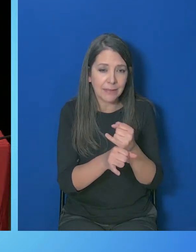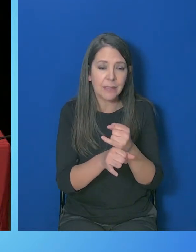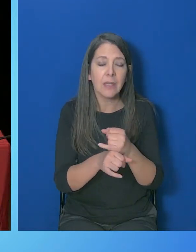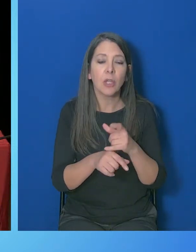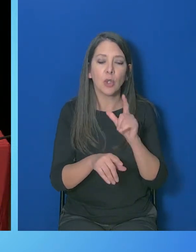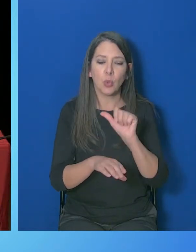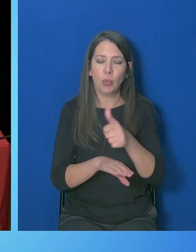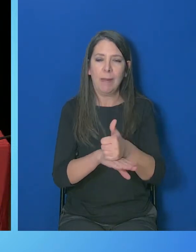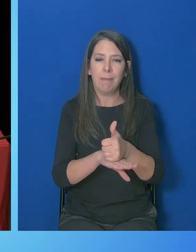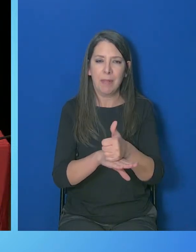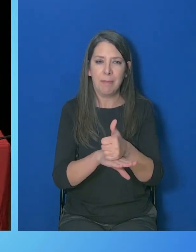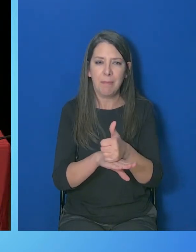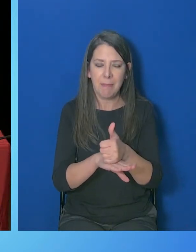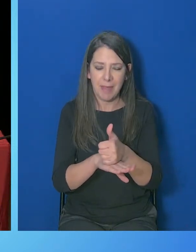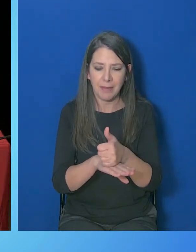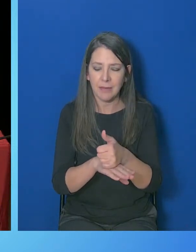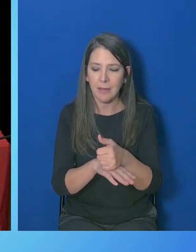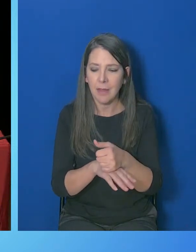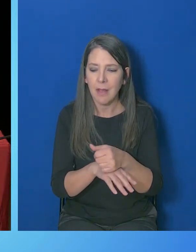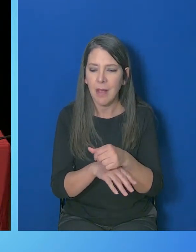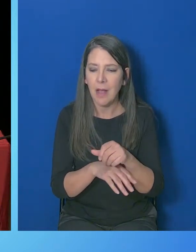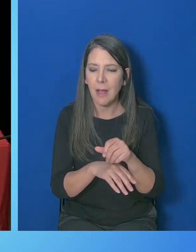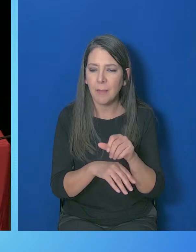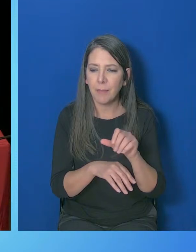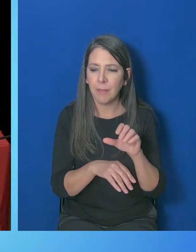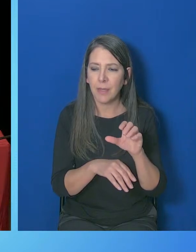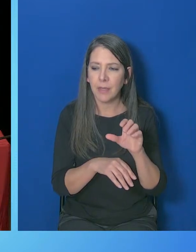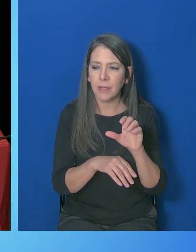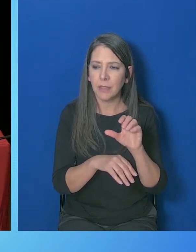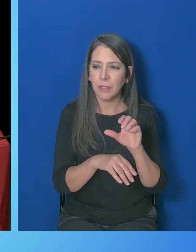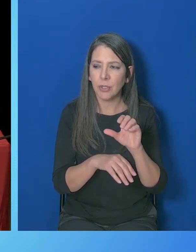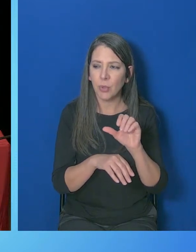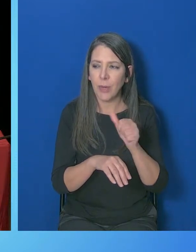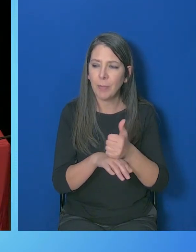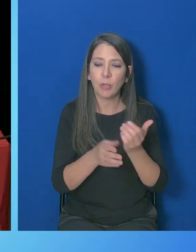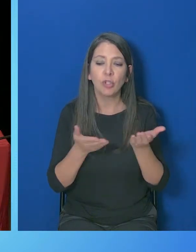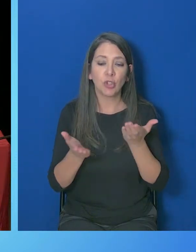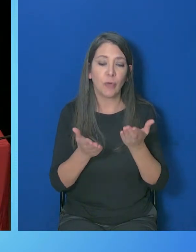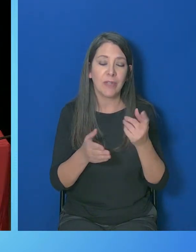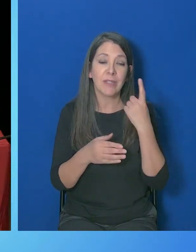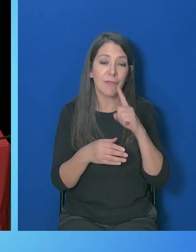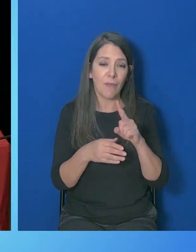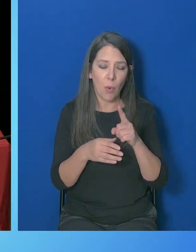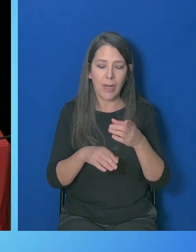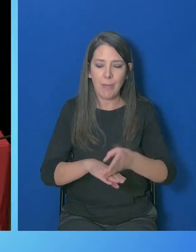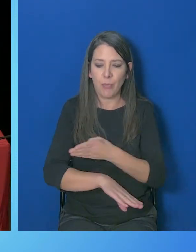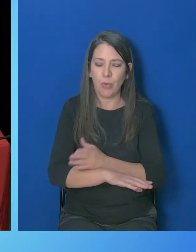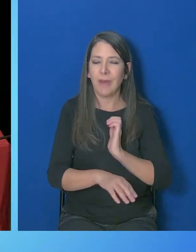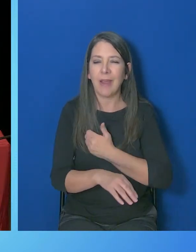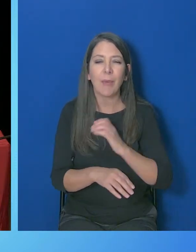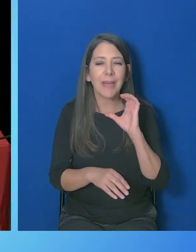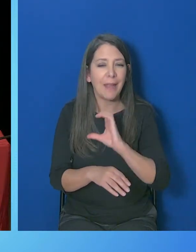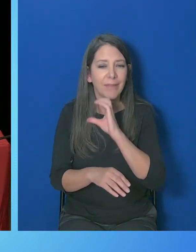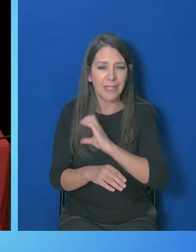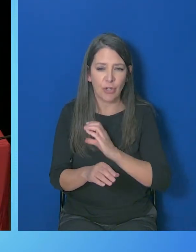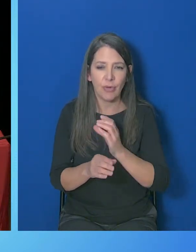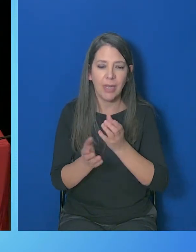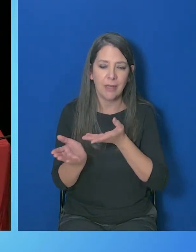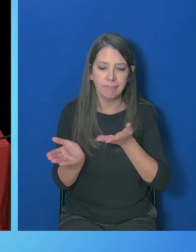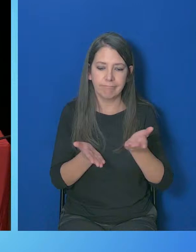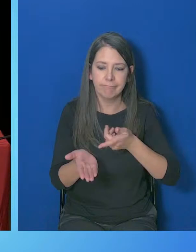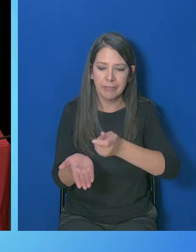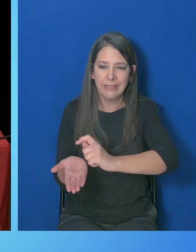implement a barcode scanning process to improve the cafeteria line at the point of sale. For